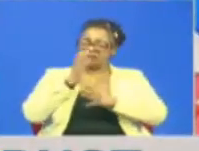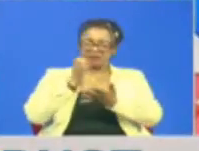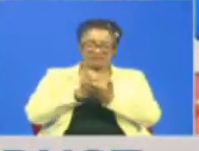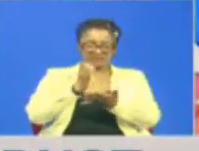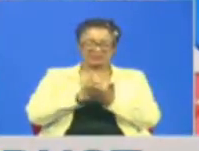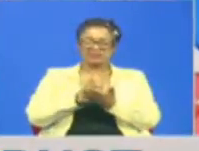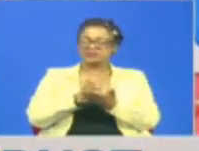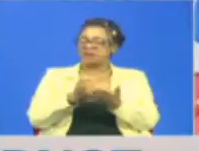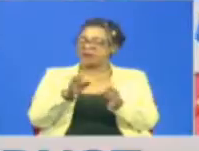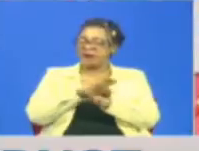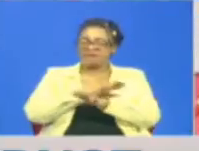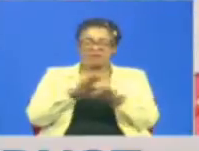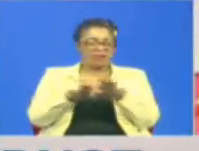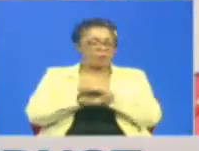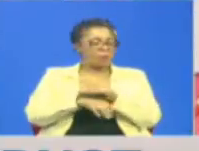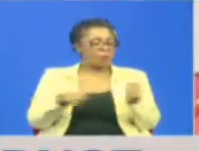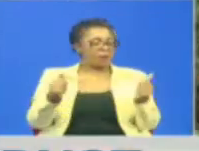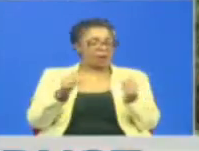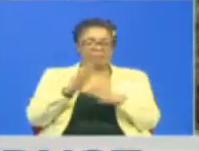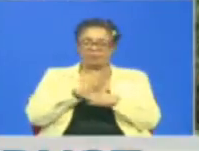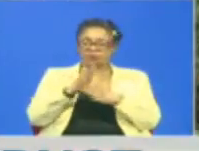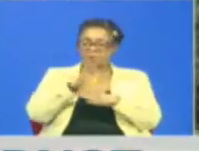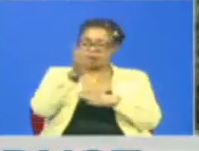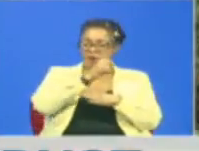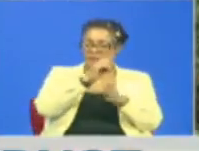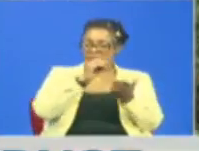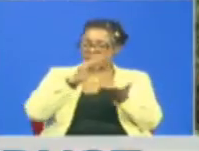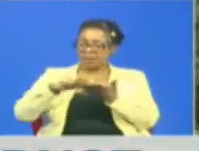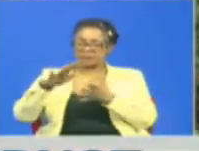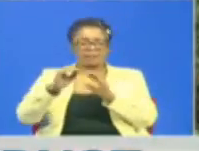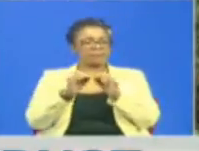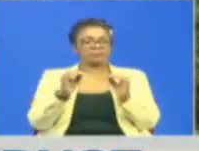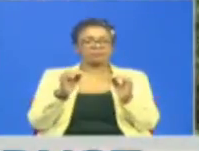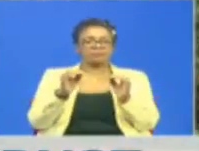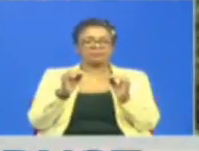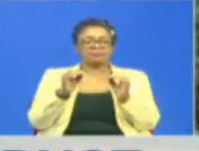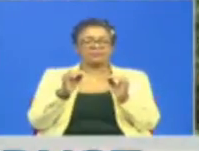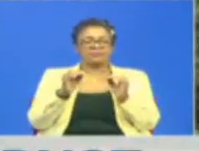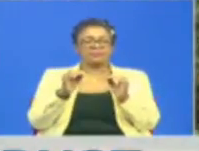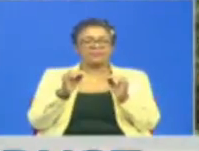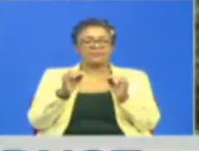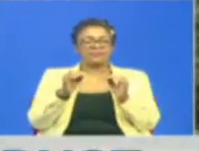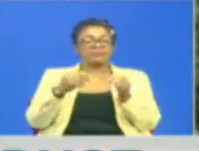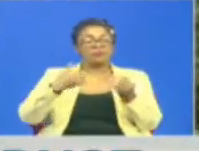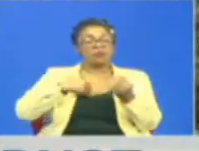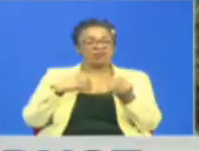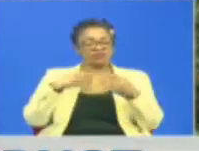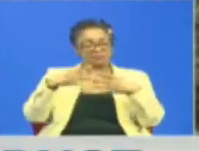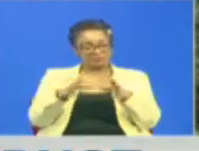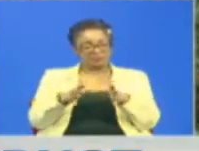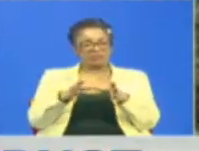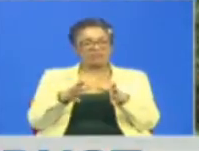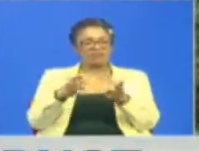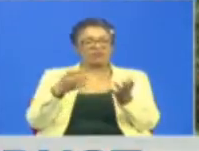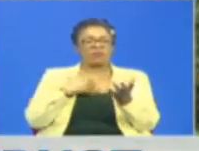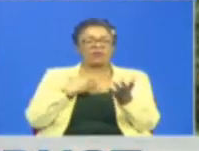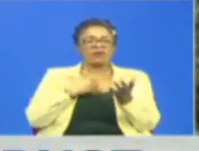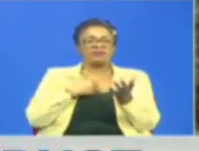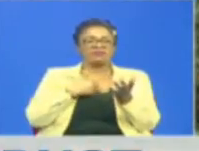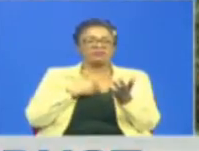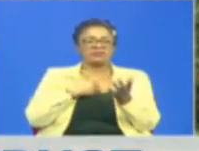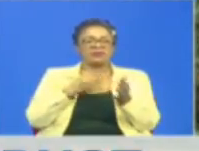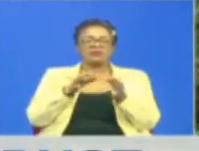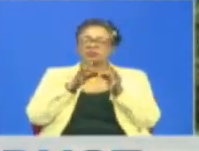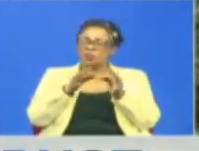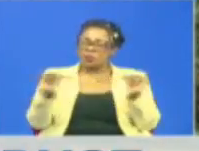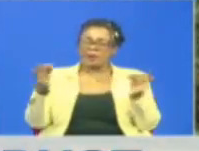well between Nairobi and Dar es Salaam. These are countries belong to the same East African community. They are countries which have a long history